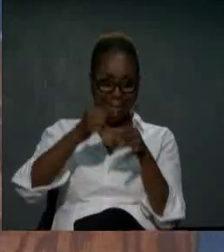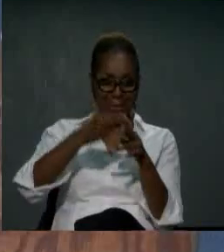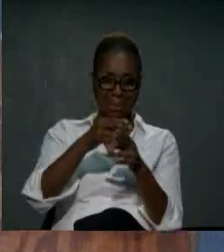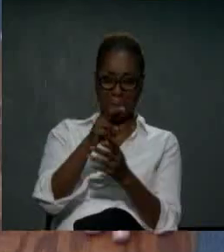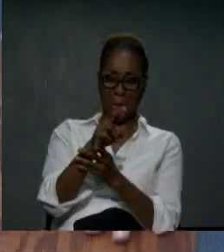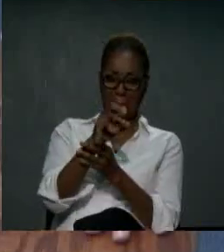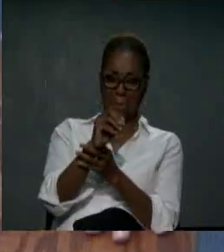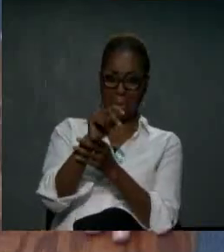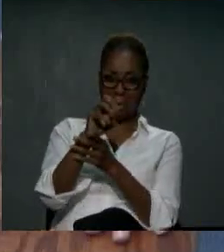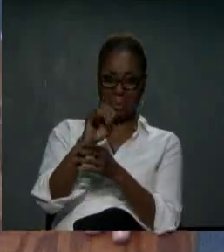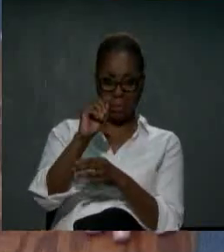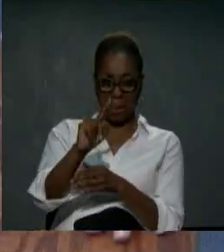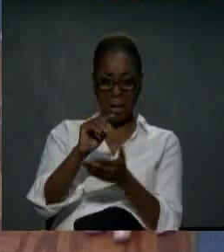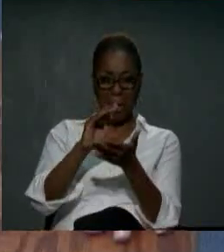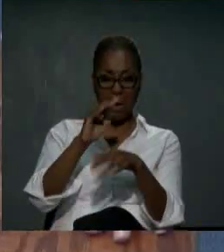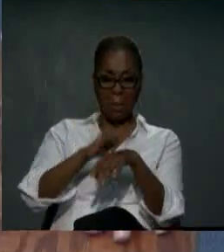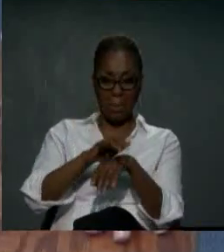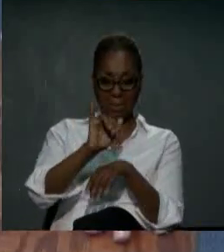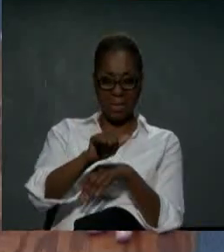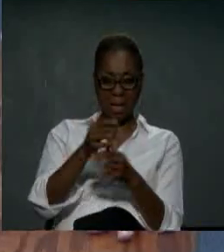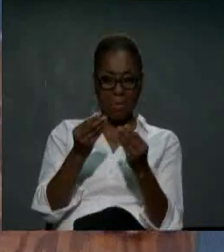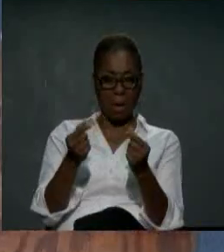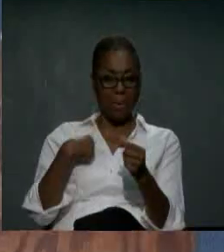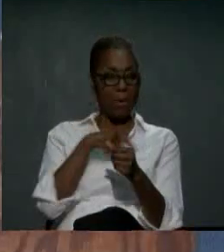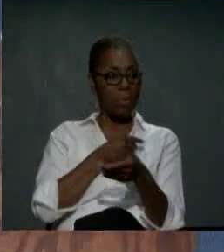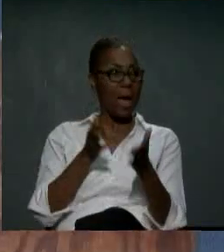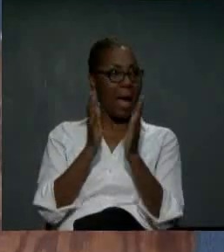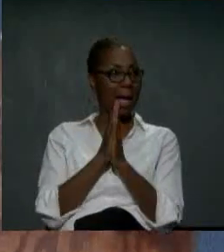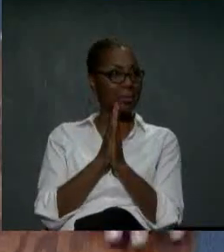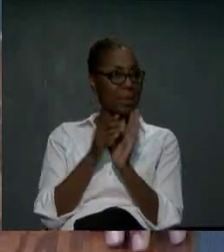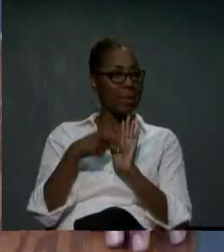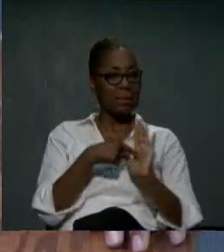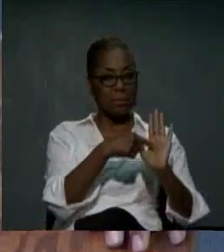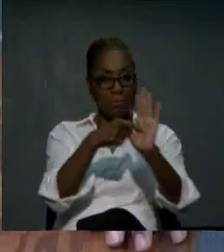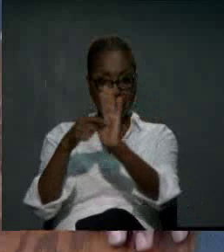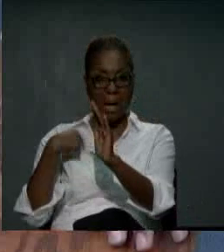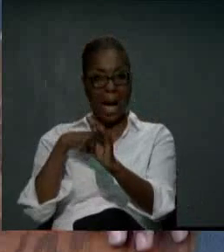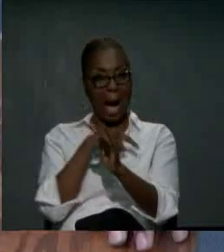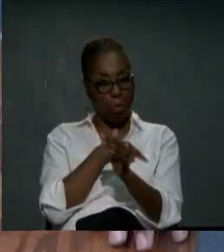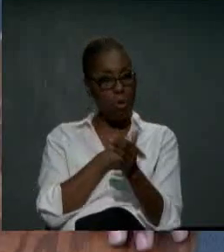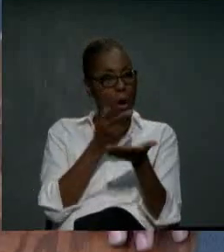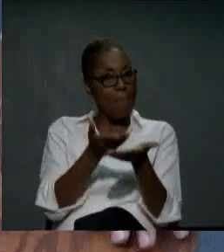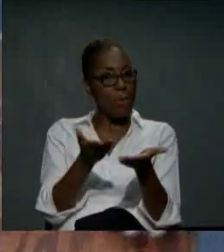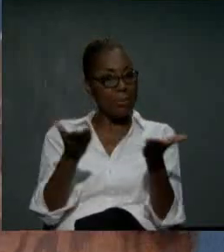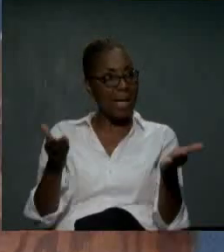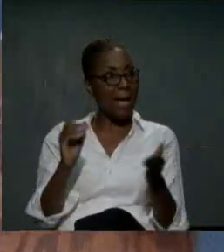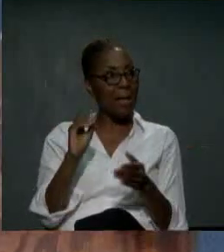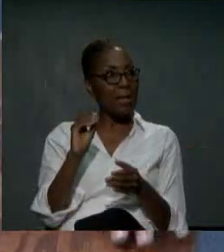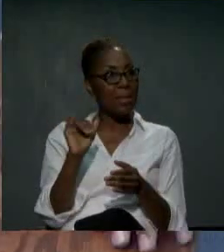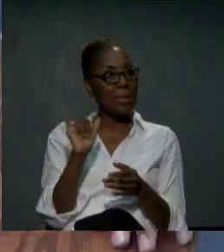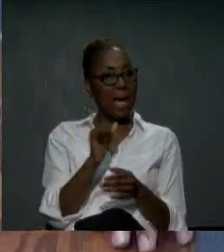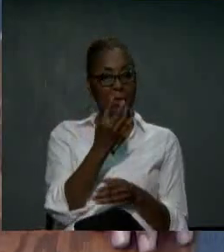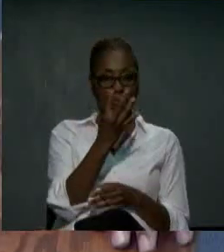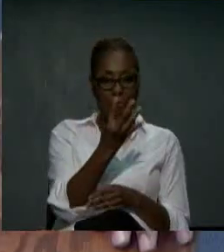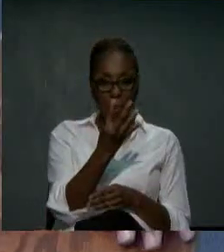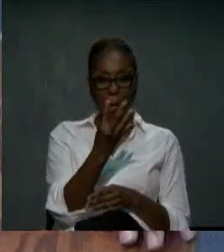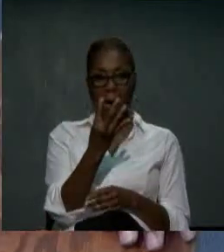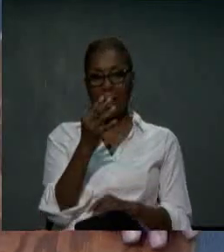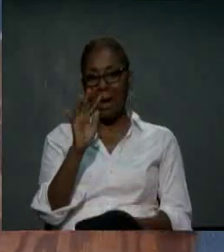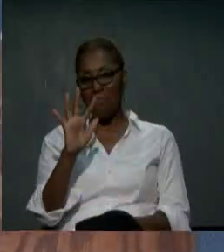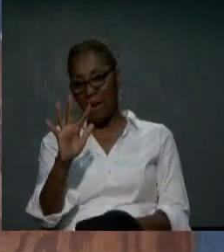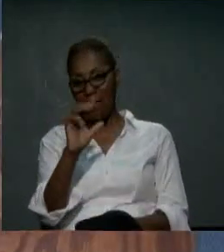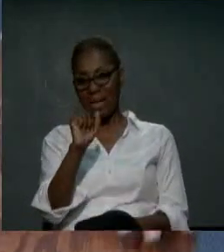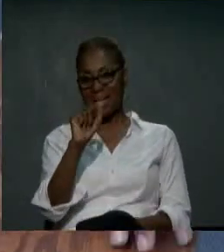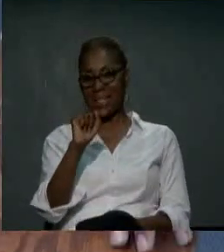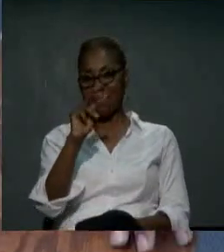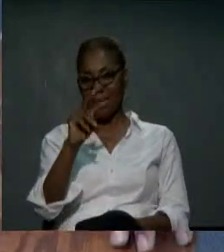On this property, we are just asking for to display our merchandise like 4 or 5 ATVs. We have a business